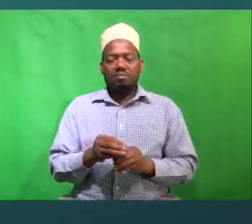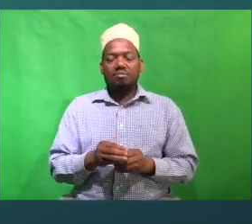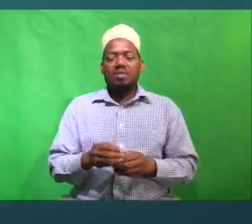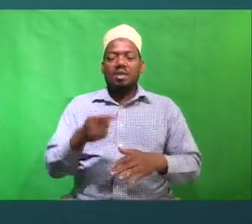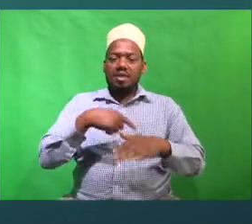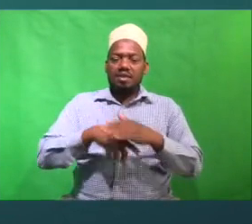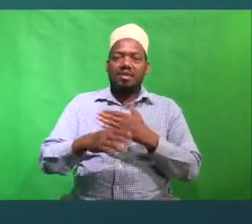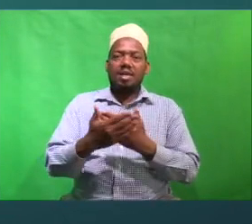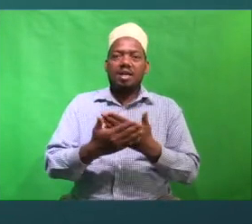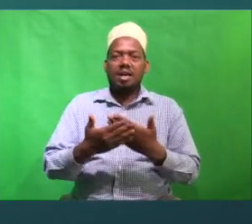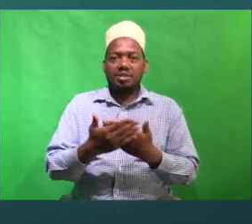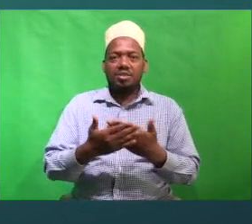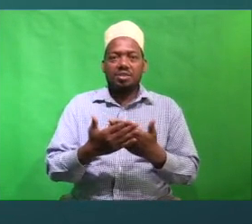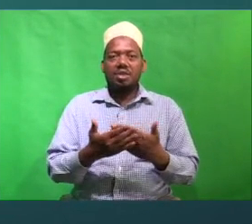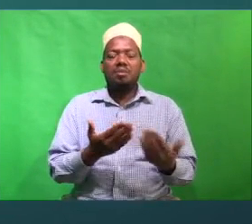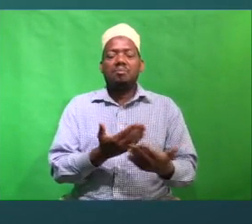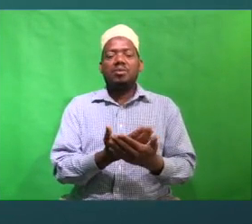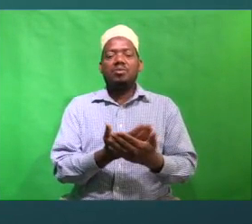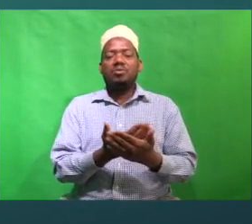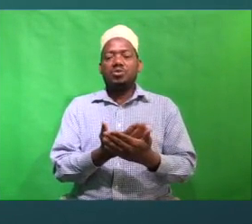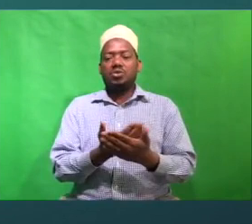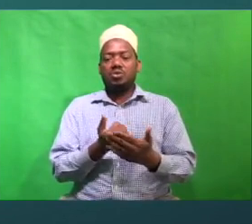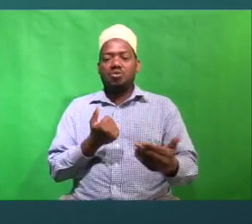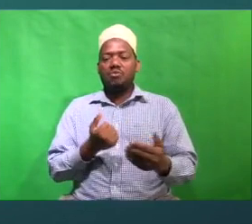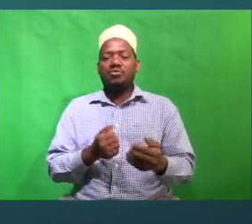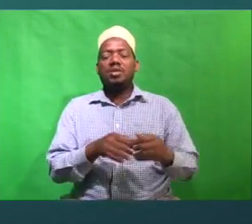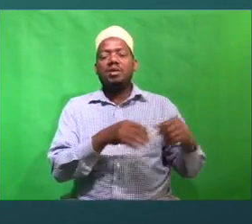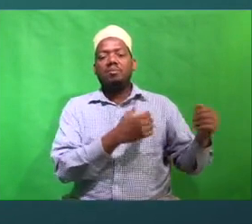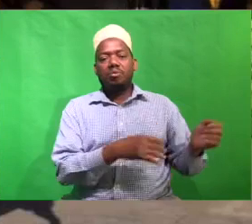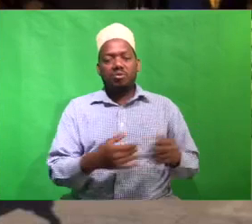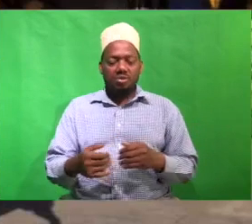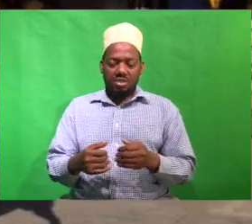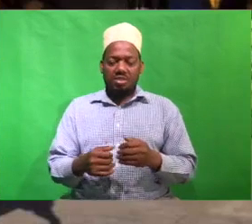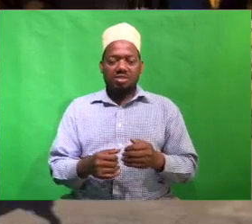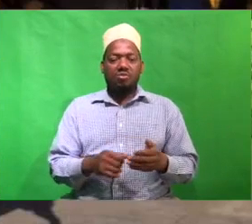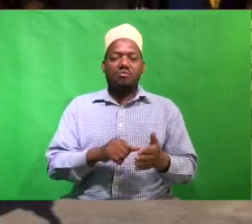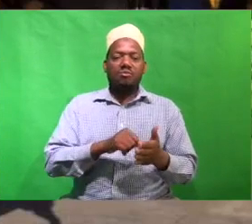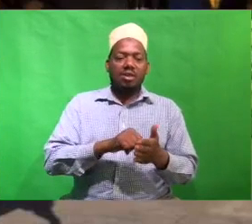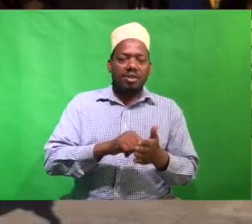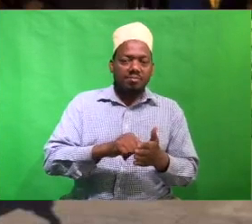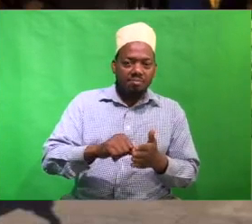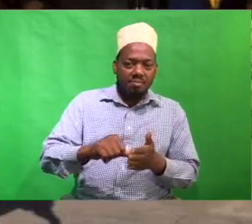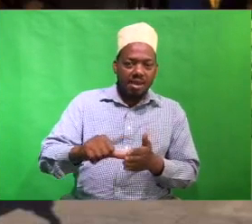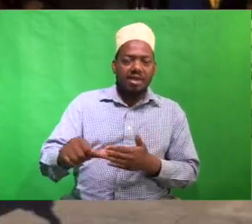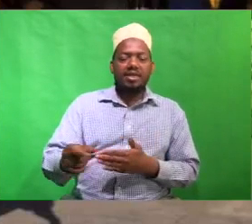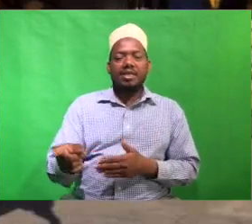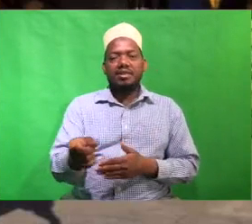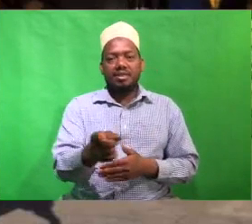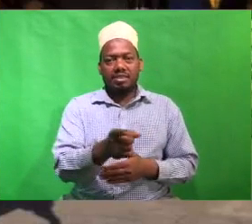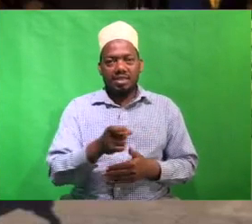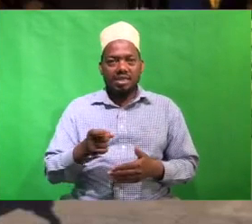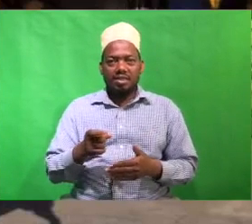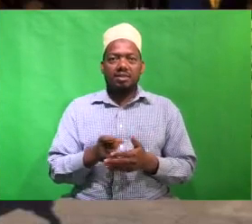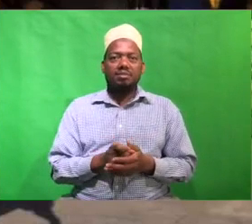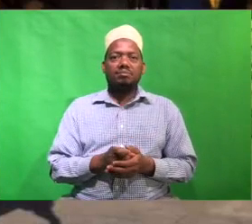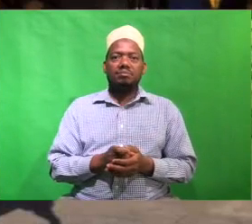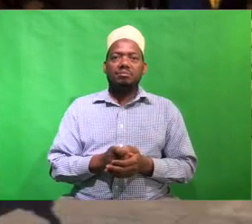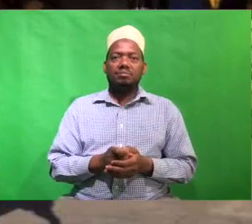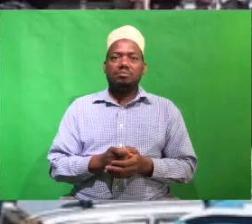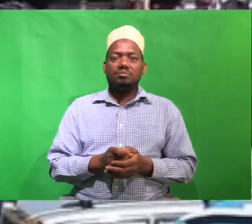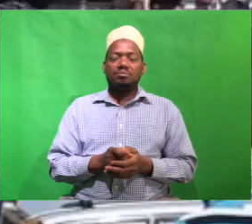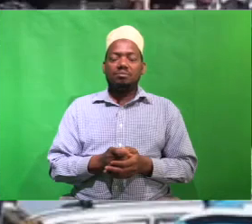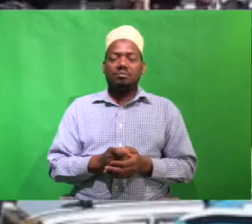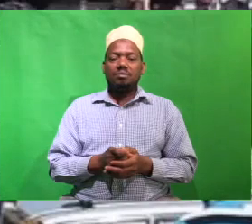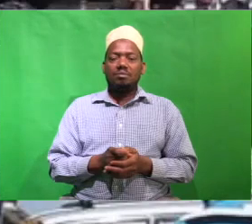his own country, because the process of buying and selling all is only, or we can say involve a group